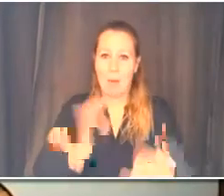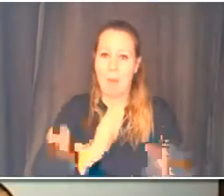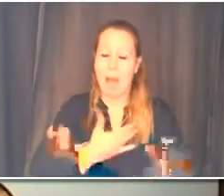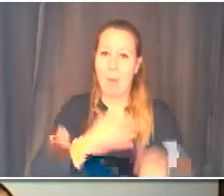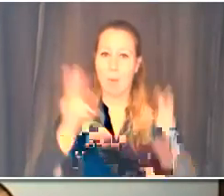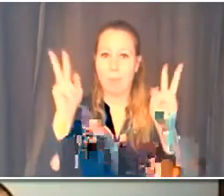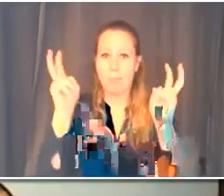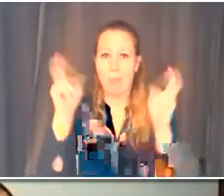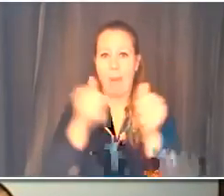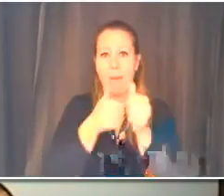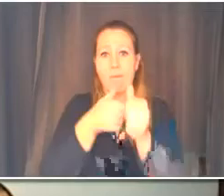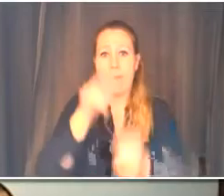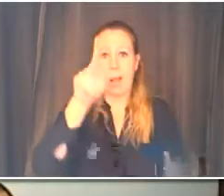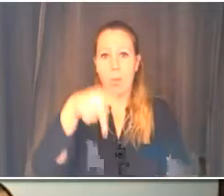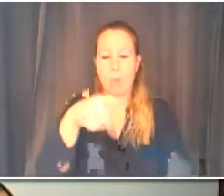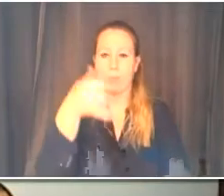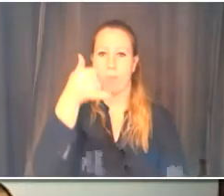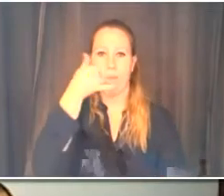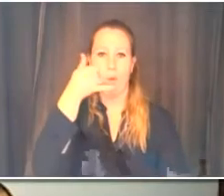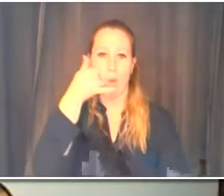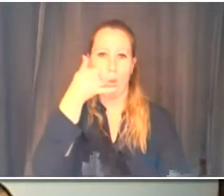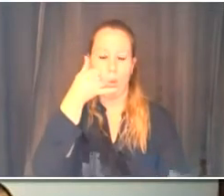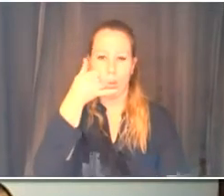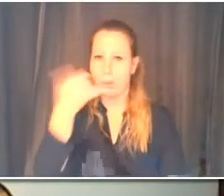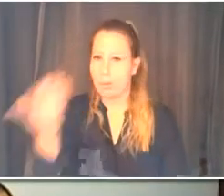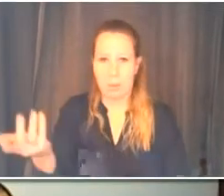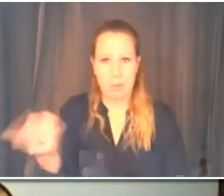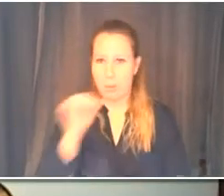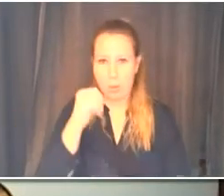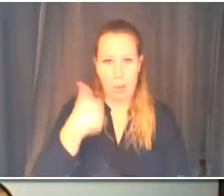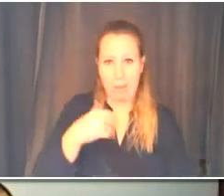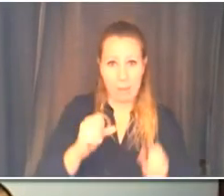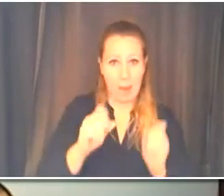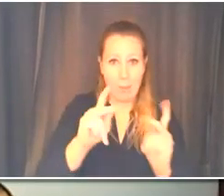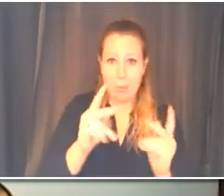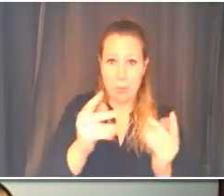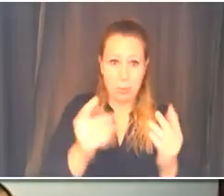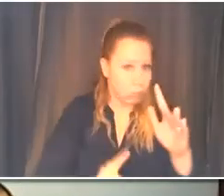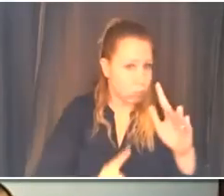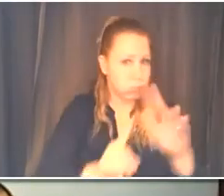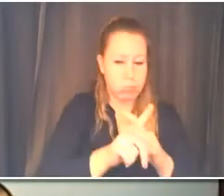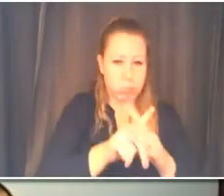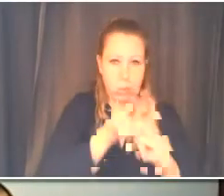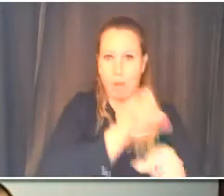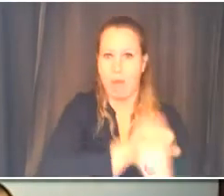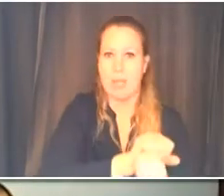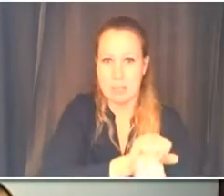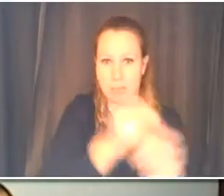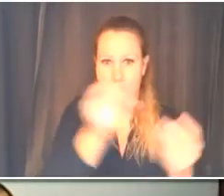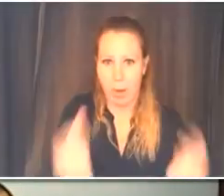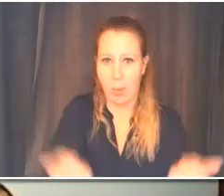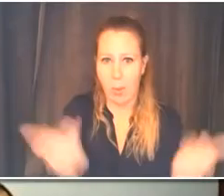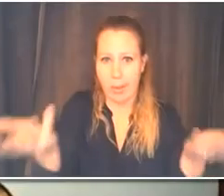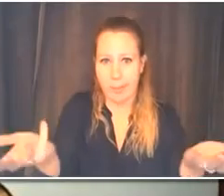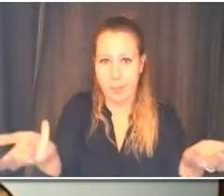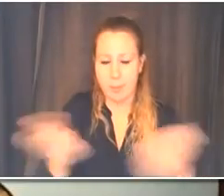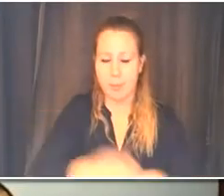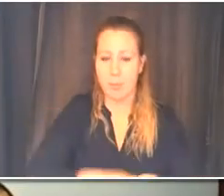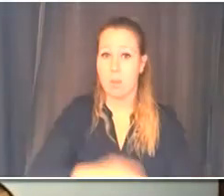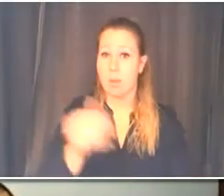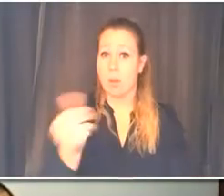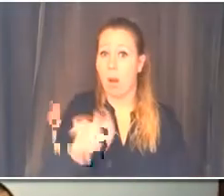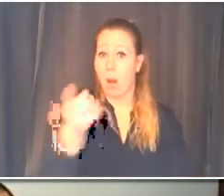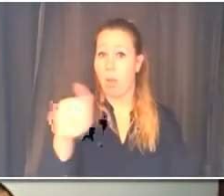they might not um wish to tell us um that they're there they might not want them arrested right now because